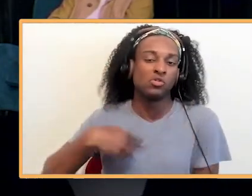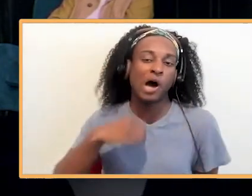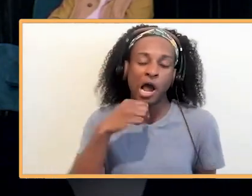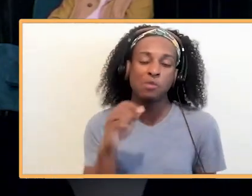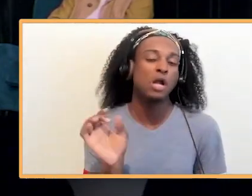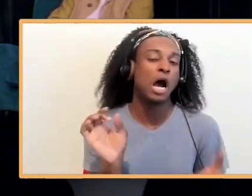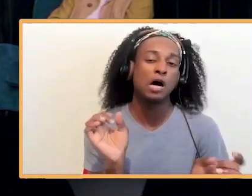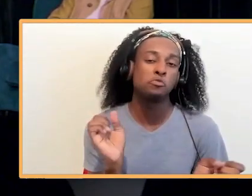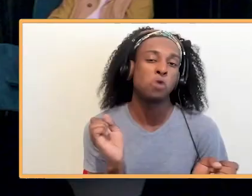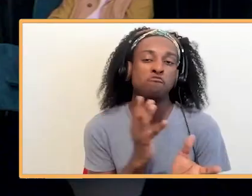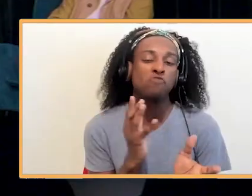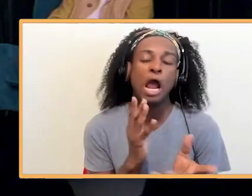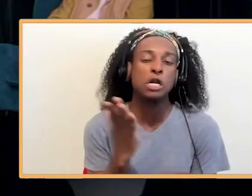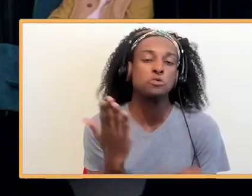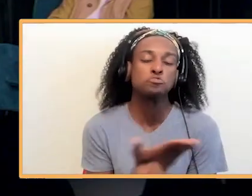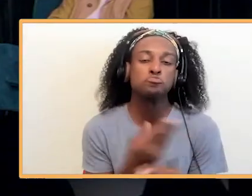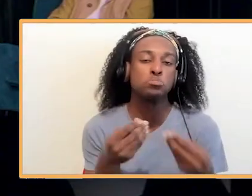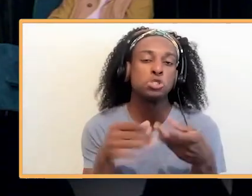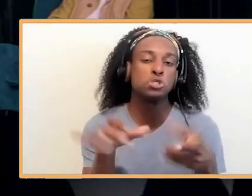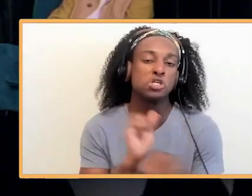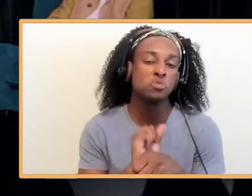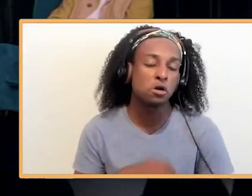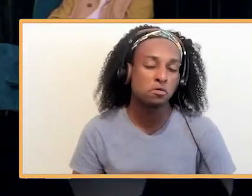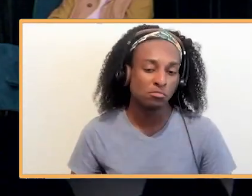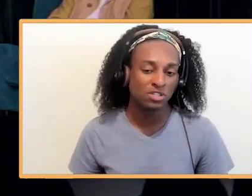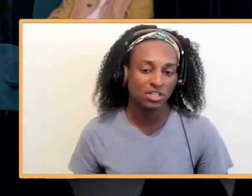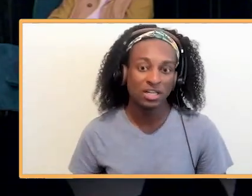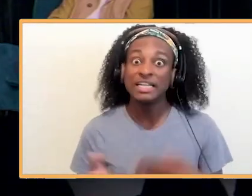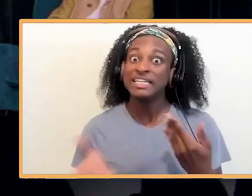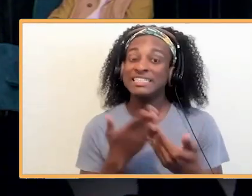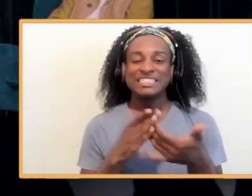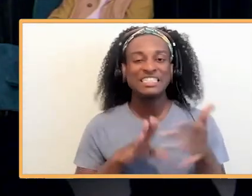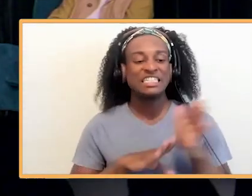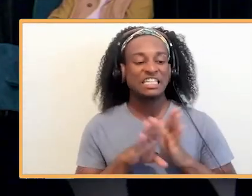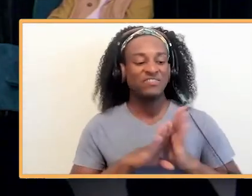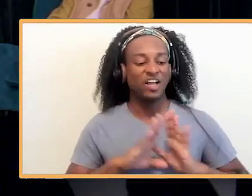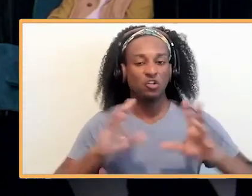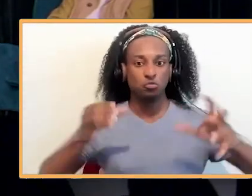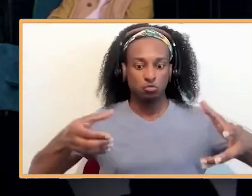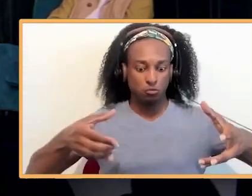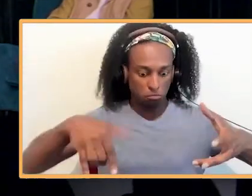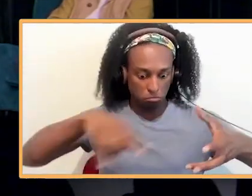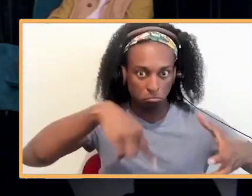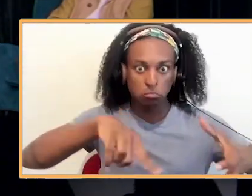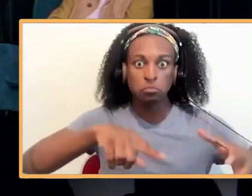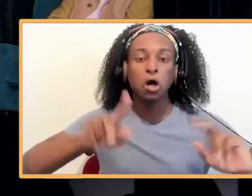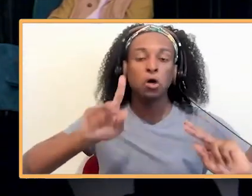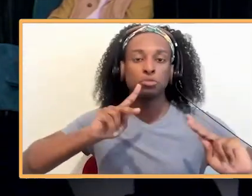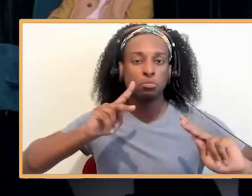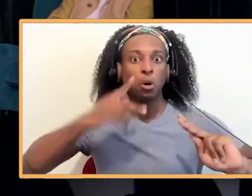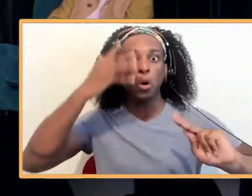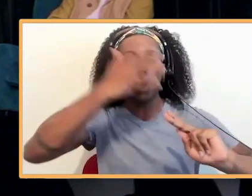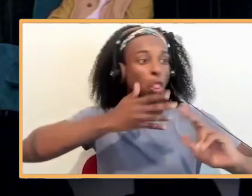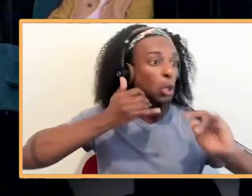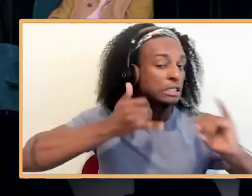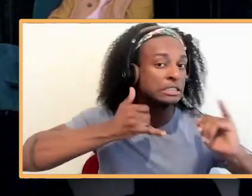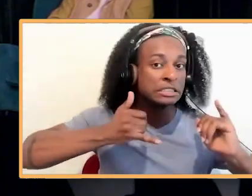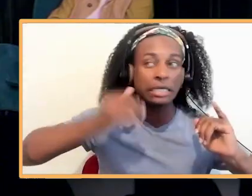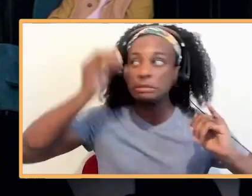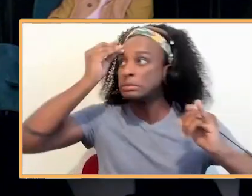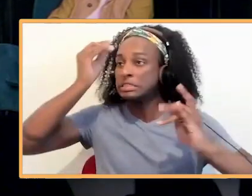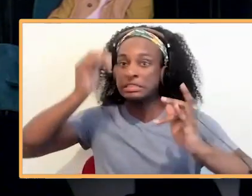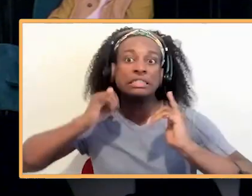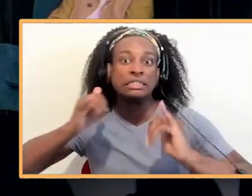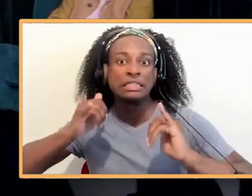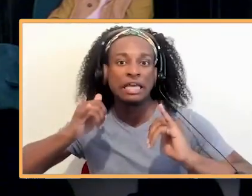It's really easy to build a coalition with people that look and think like me. Yeah. The thing about liberalness, at least in the United